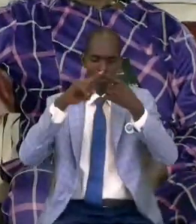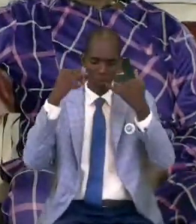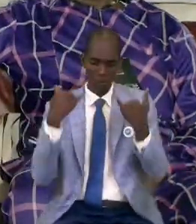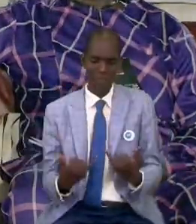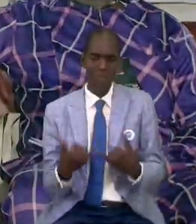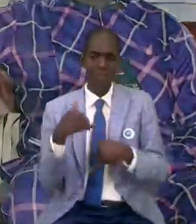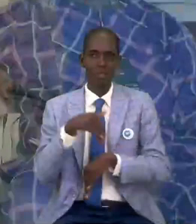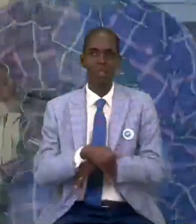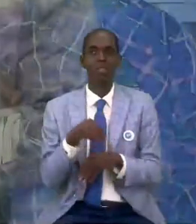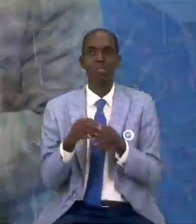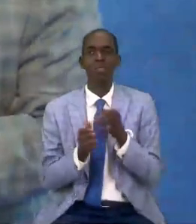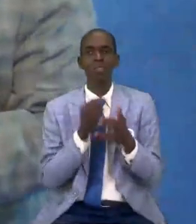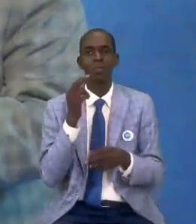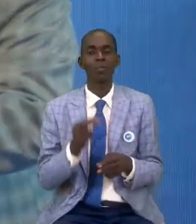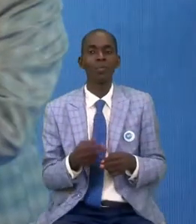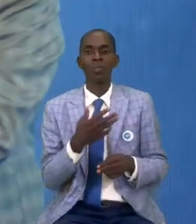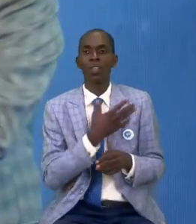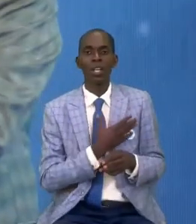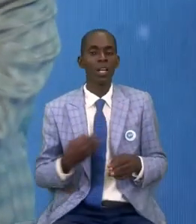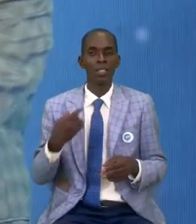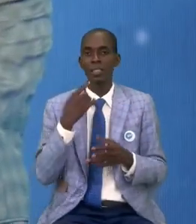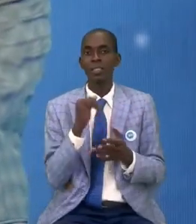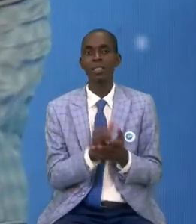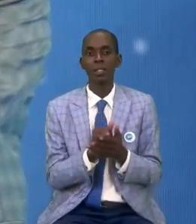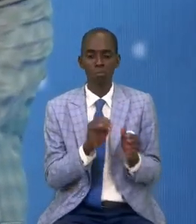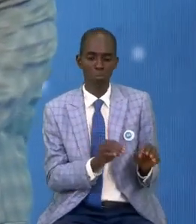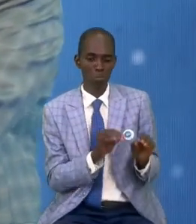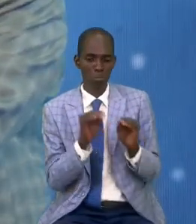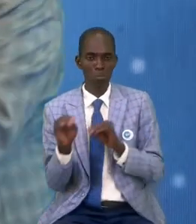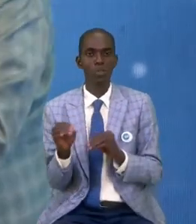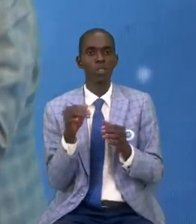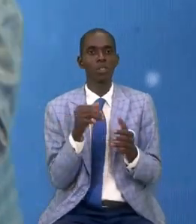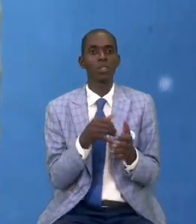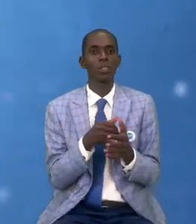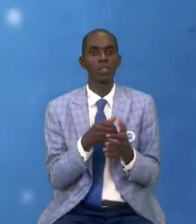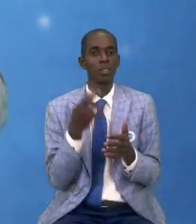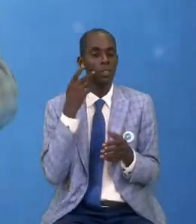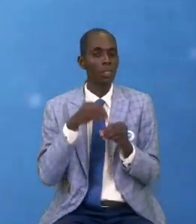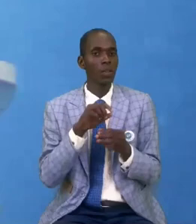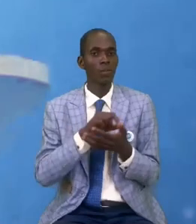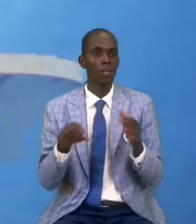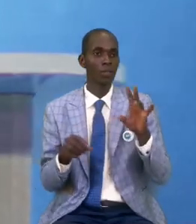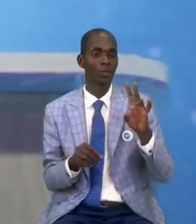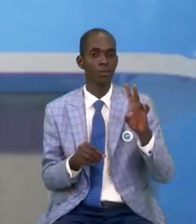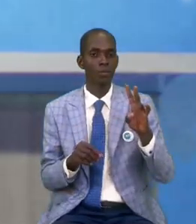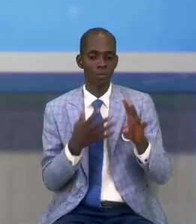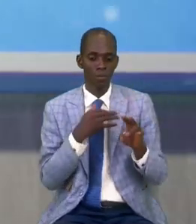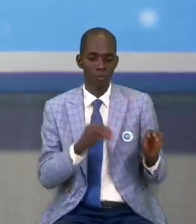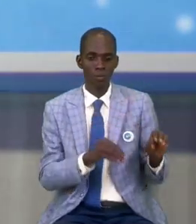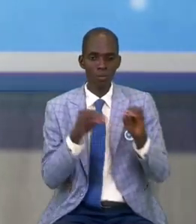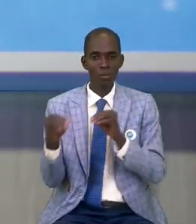at verse 7. In verse 7 he said, and he laid it upon my mouth. He laid